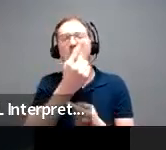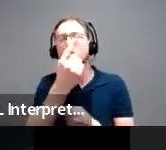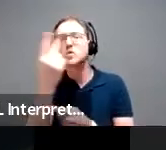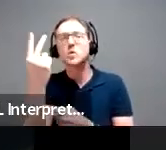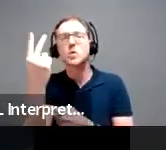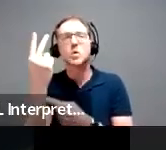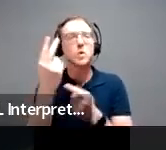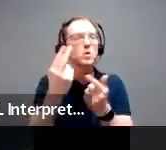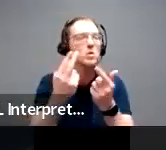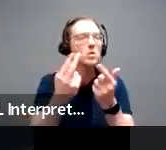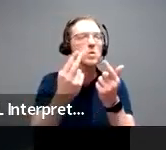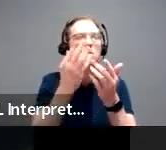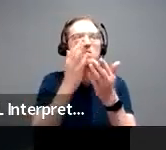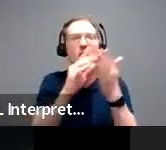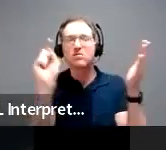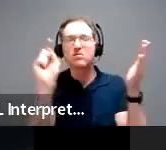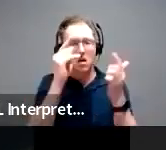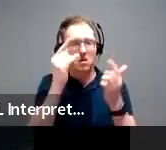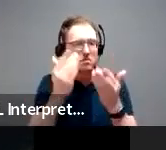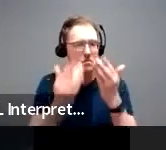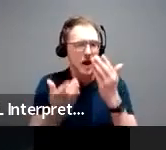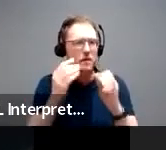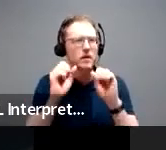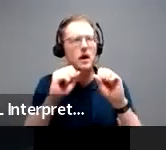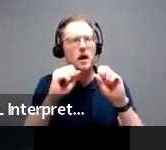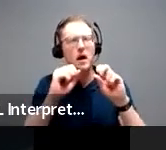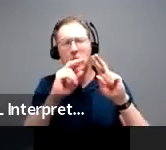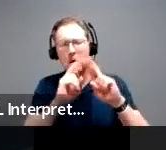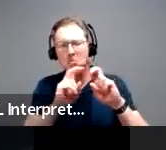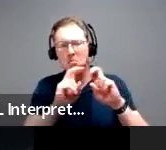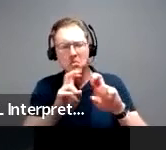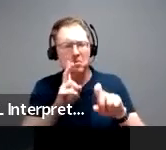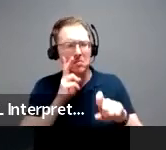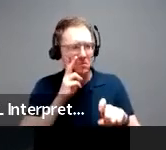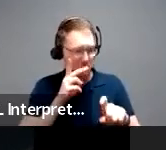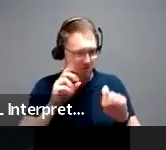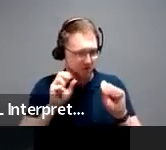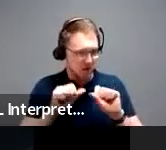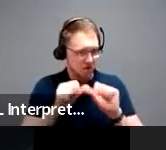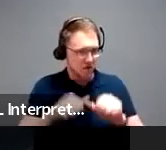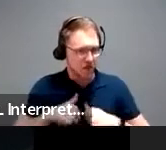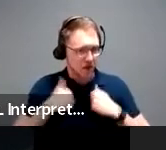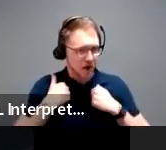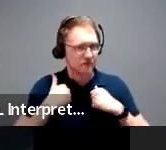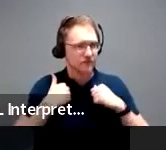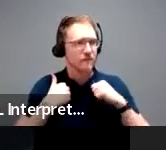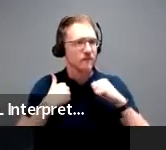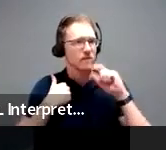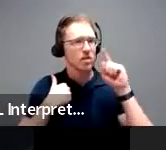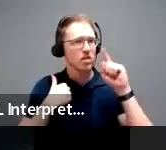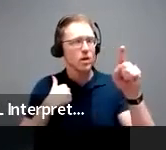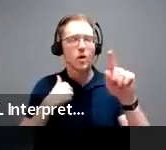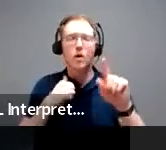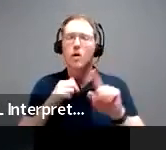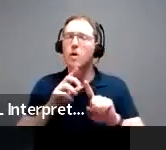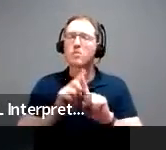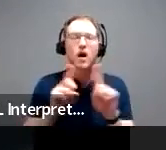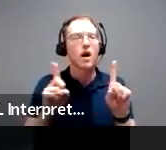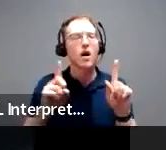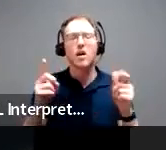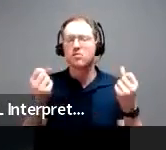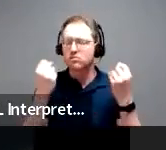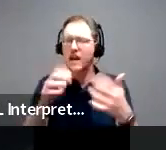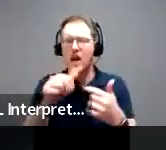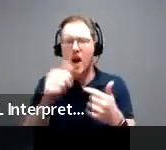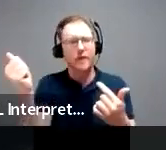signs of life in the atmospheres of those planets. I want to stress, though, that that is not the major discoveries that James Webb